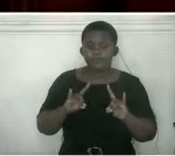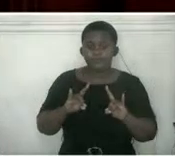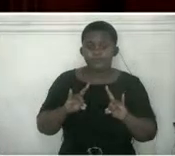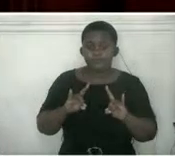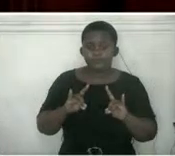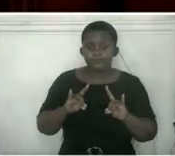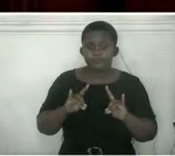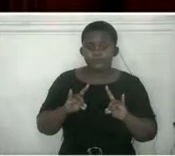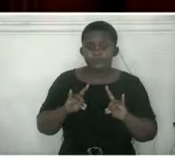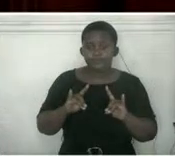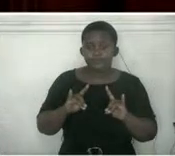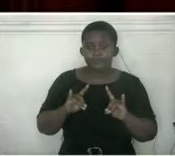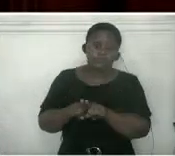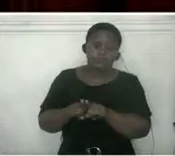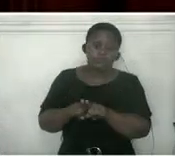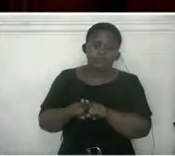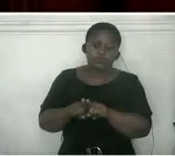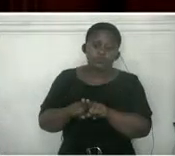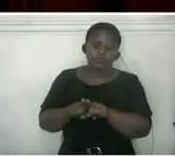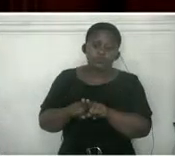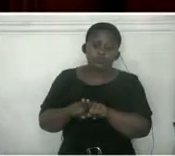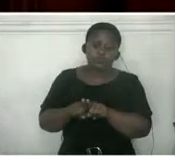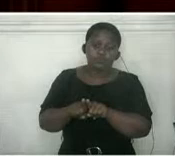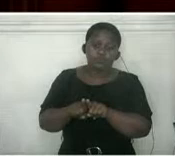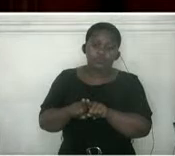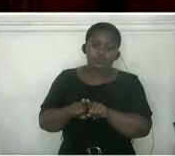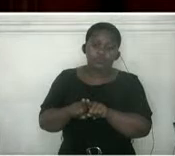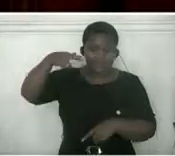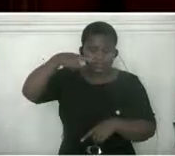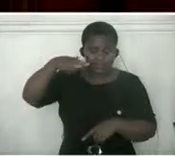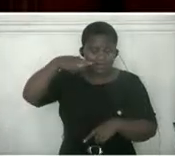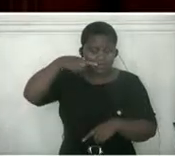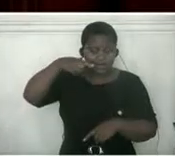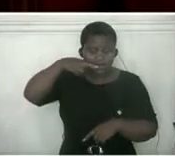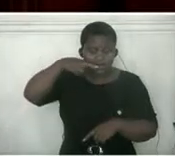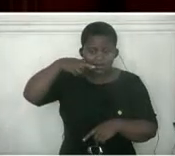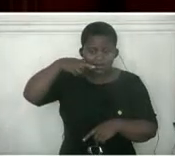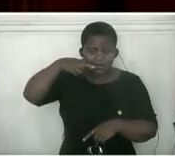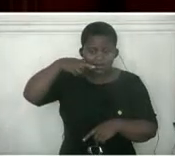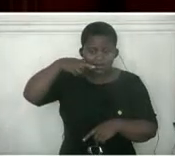as well as the Secretary of the Legislature.